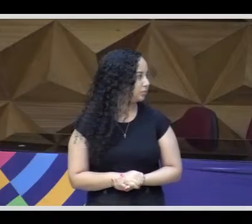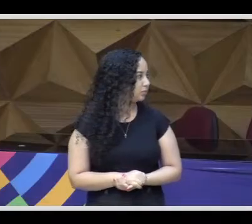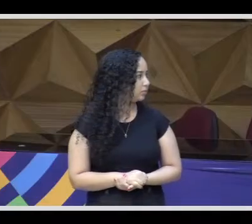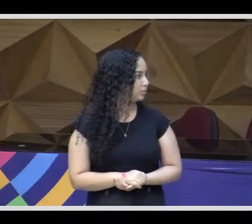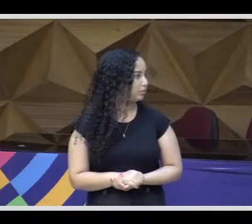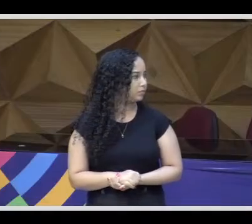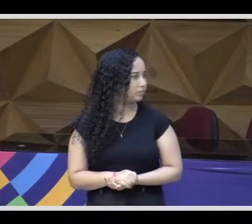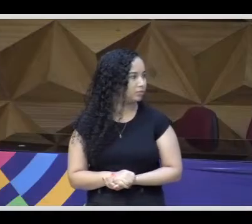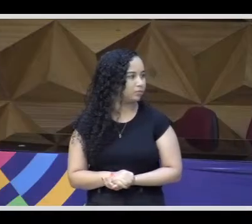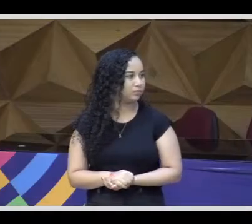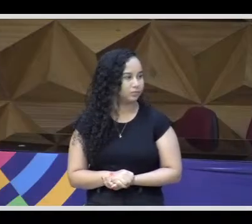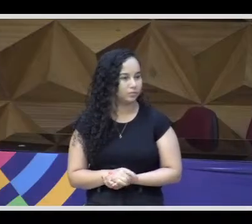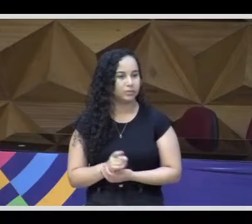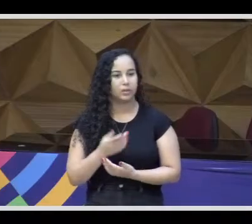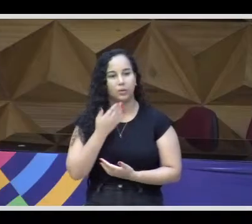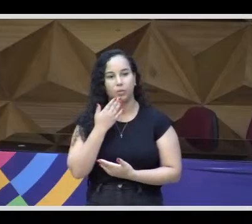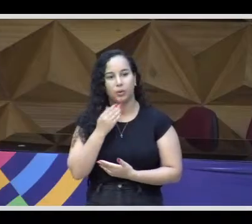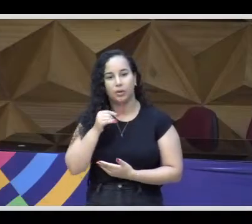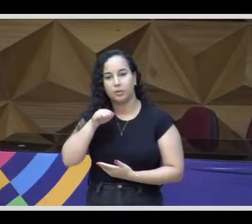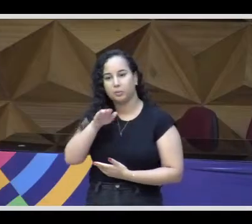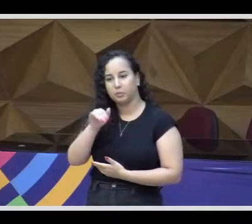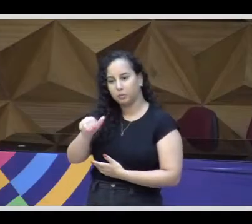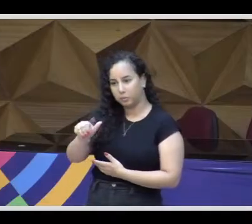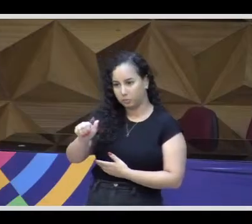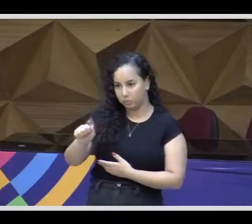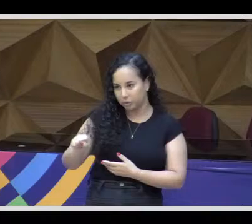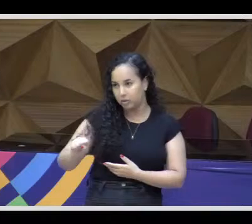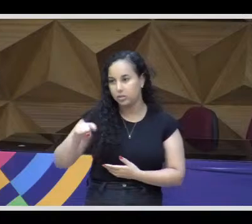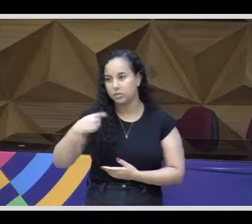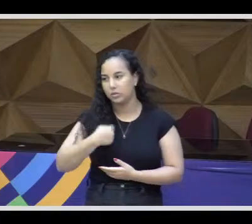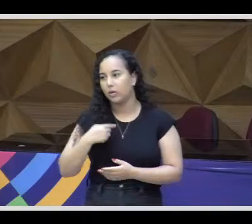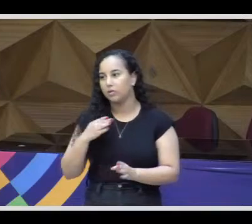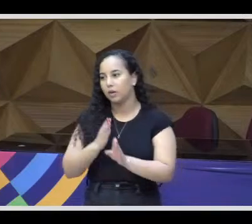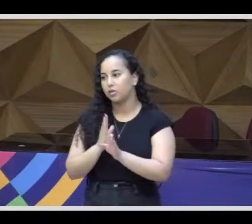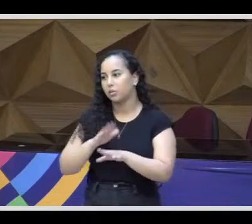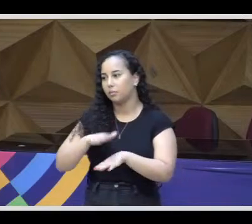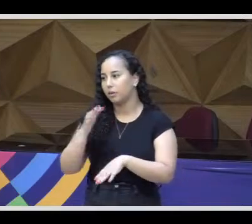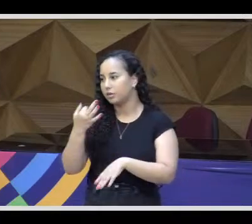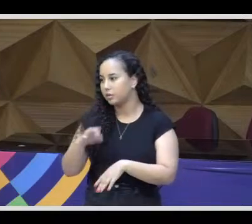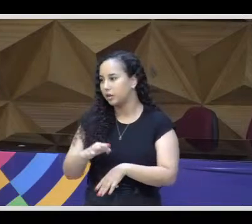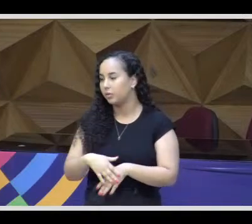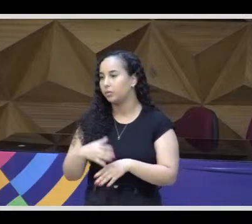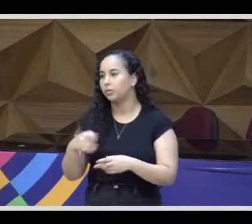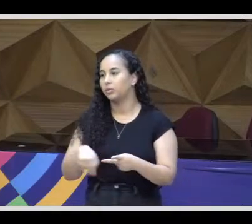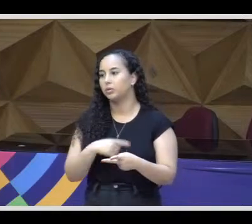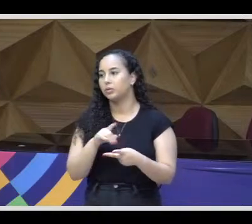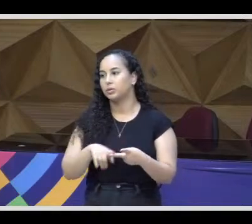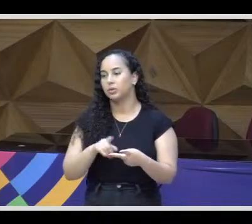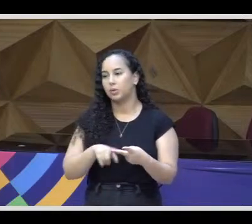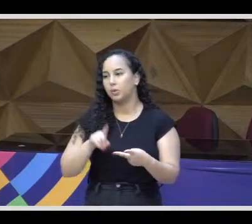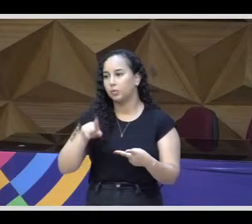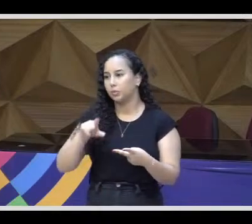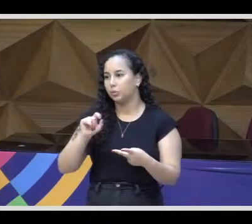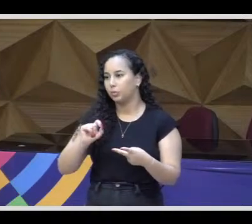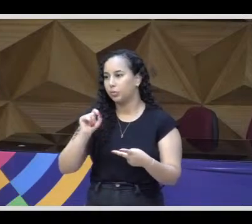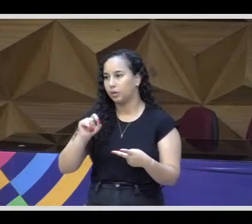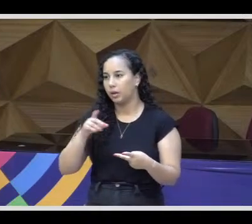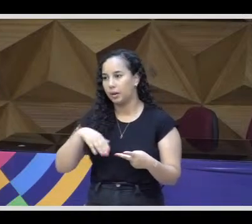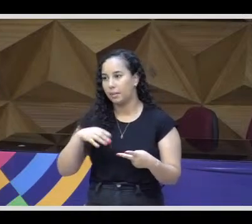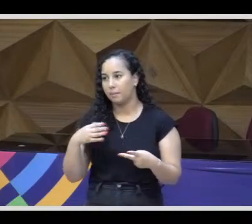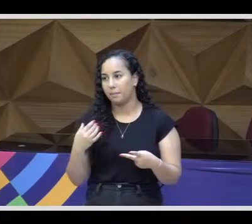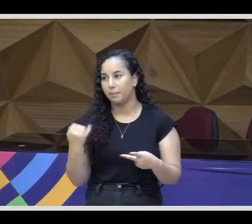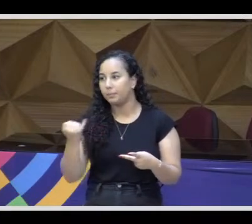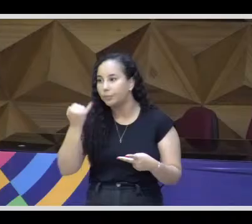outcomes is the bias we found to correct the model. Then the second part is very important.